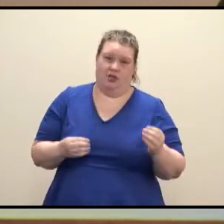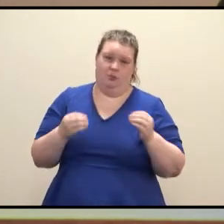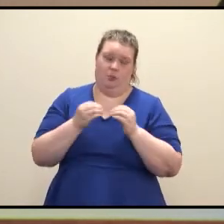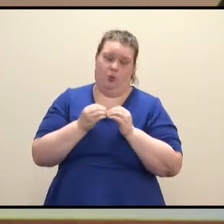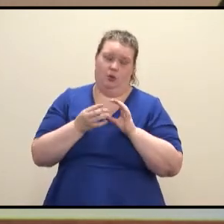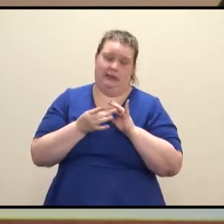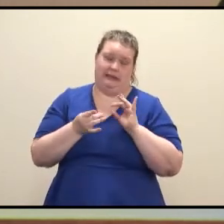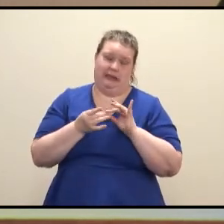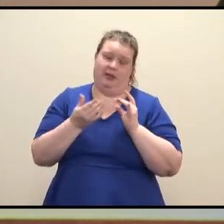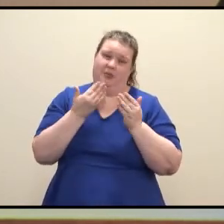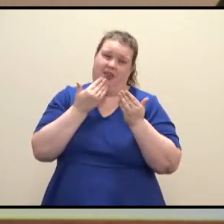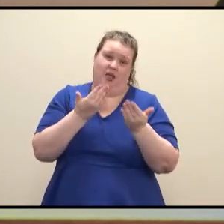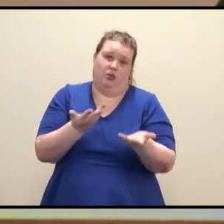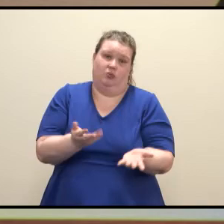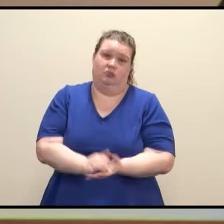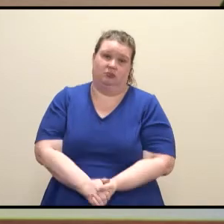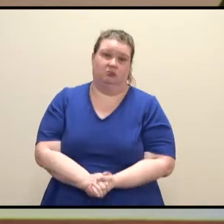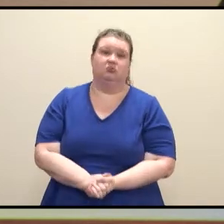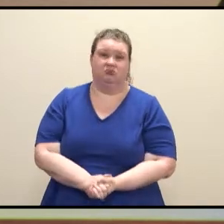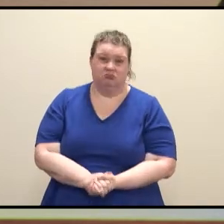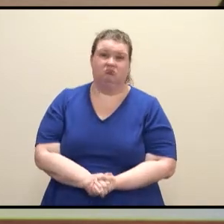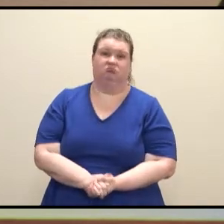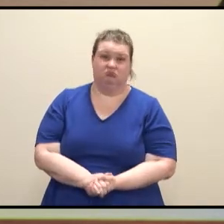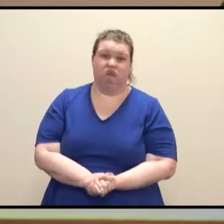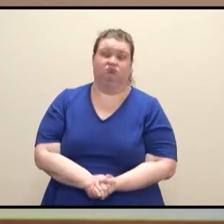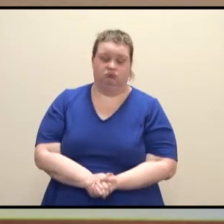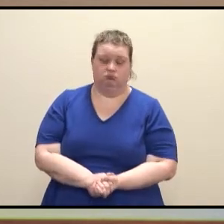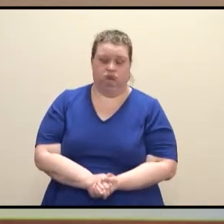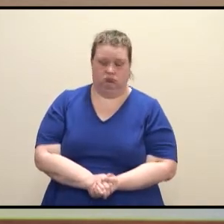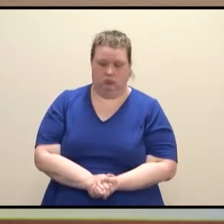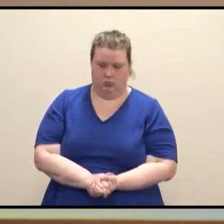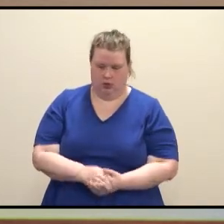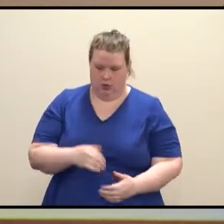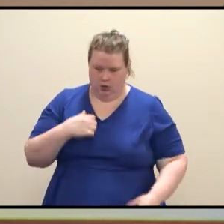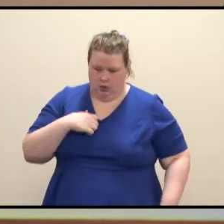say other than thank you. So, yeah.